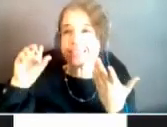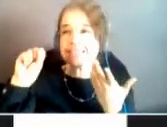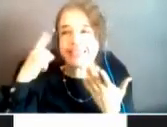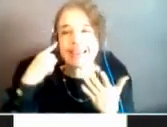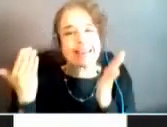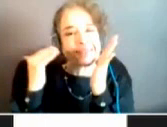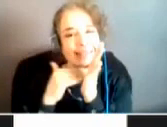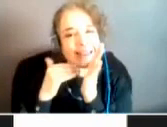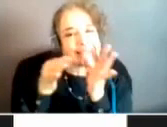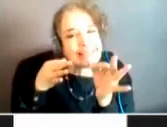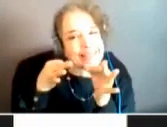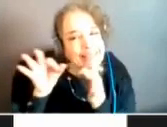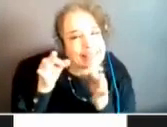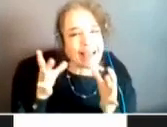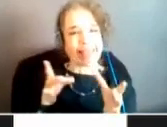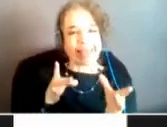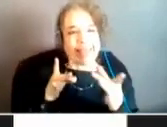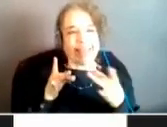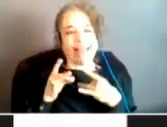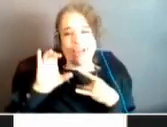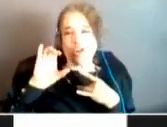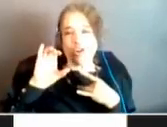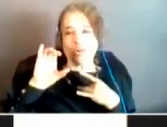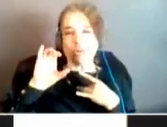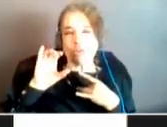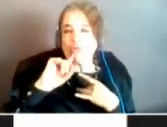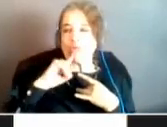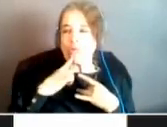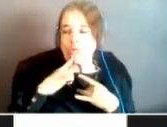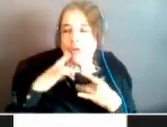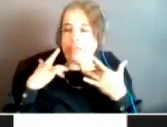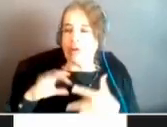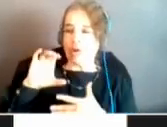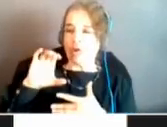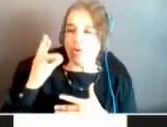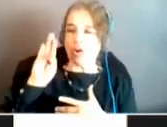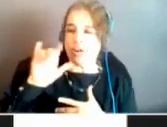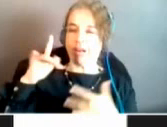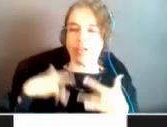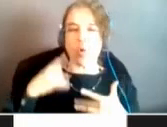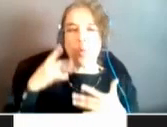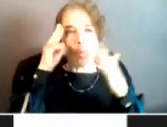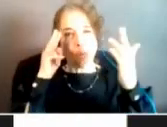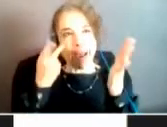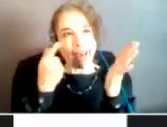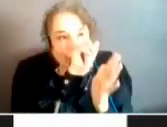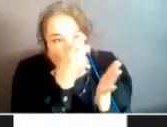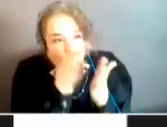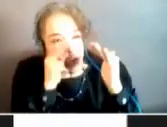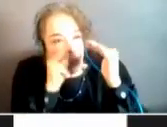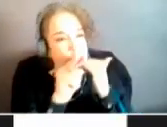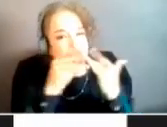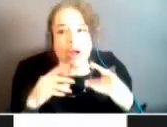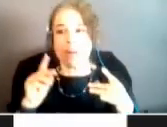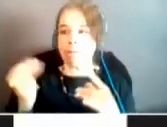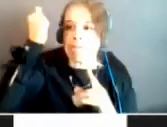was describing the symptoms of clinical depression. And I said to her the same thing, you know, what is your perception about depression? And